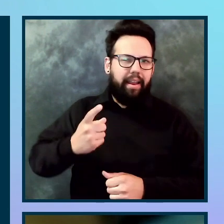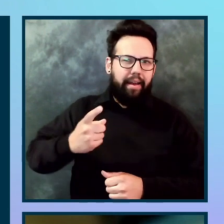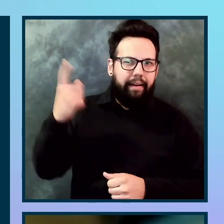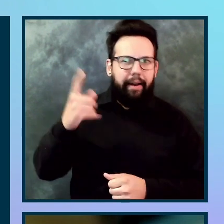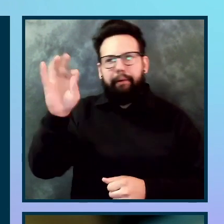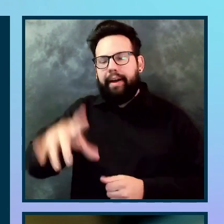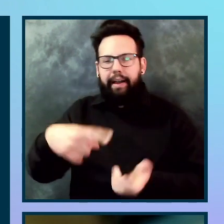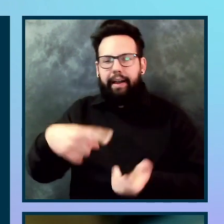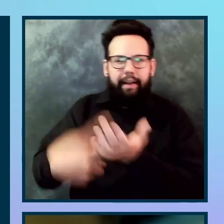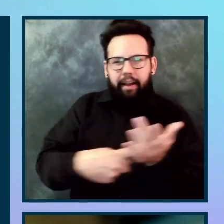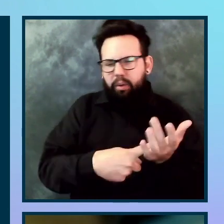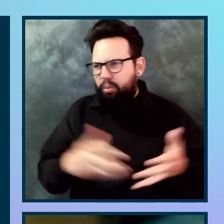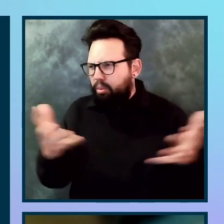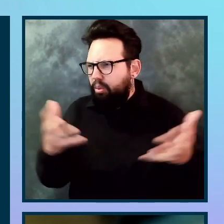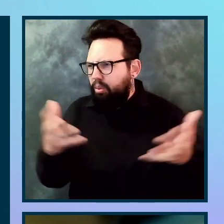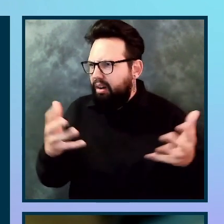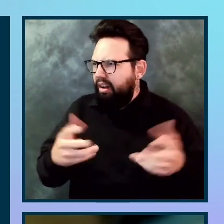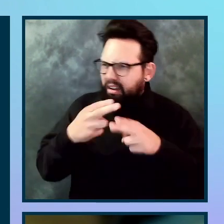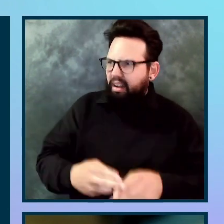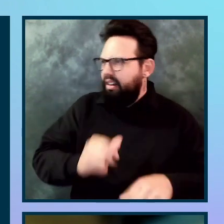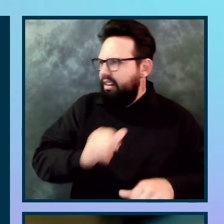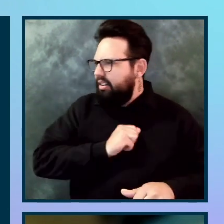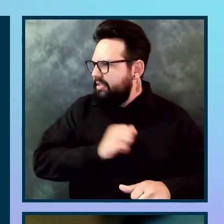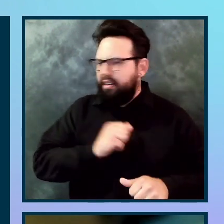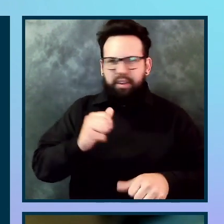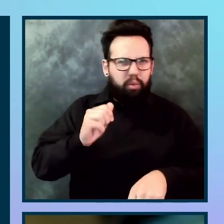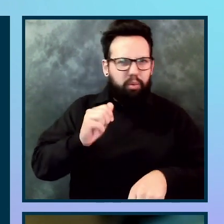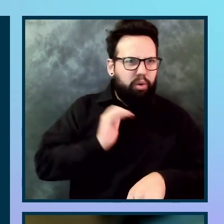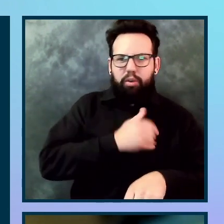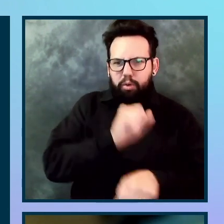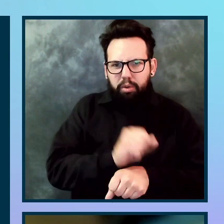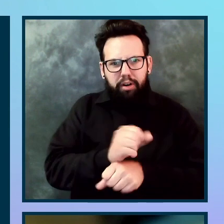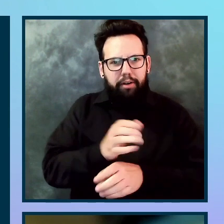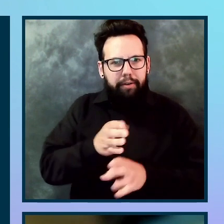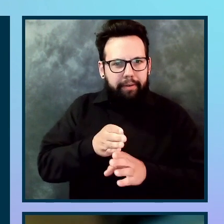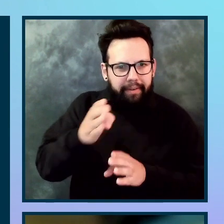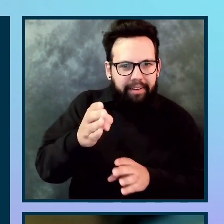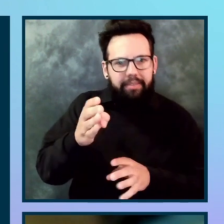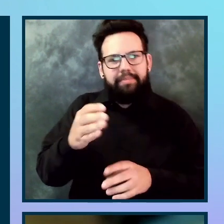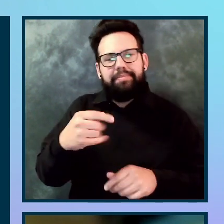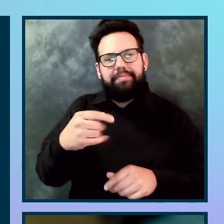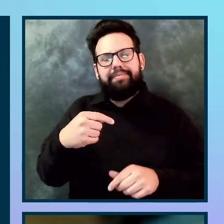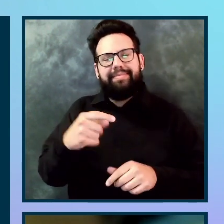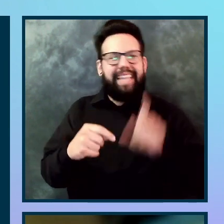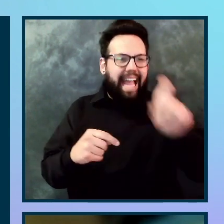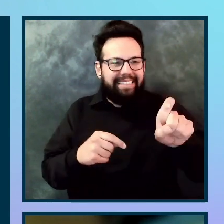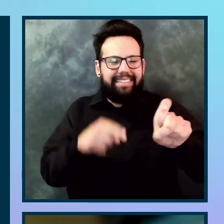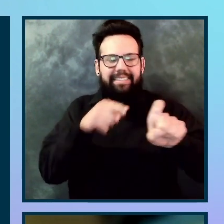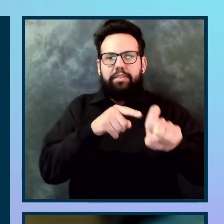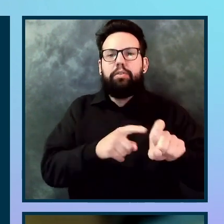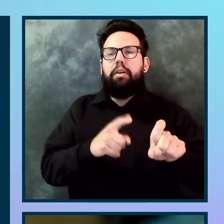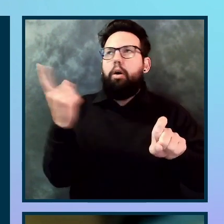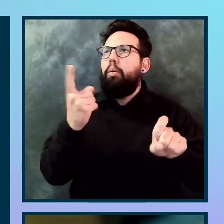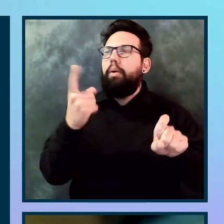technologies about what we should call ourselves. I quite like XR, where the X is kind of an unknown variable. We